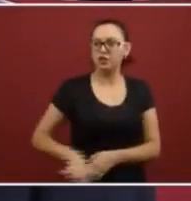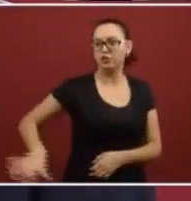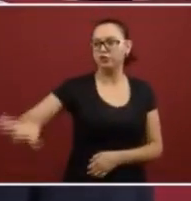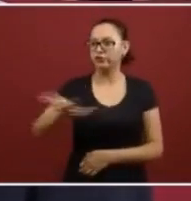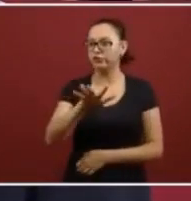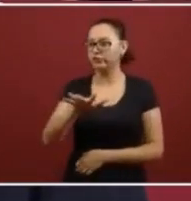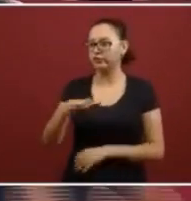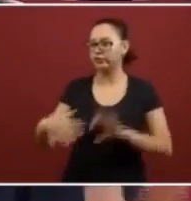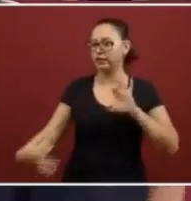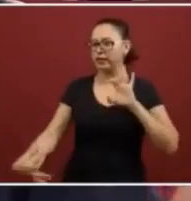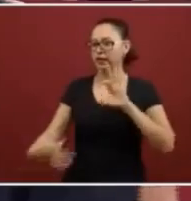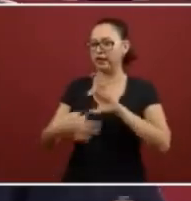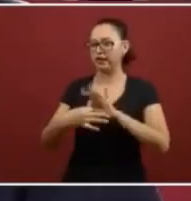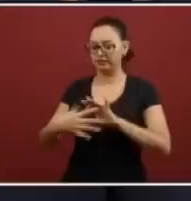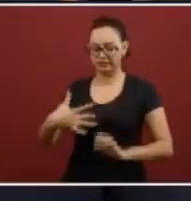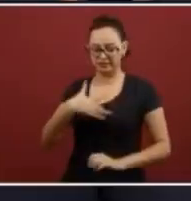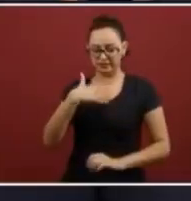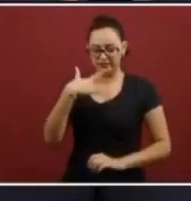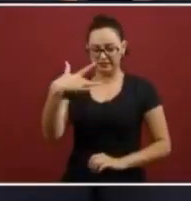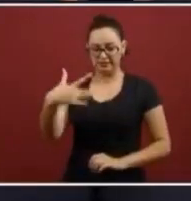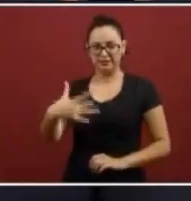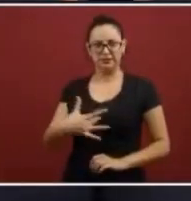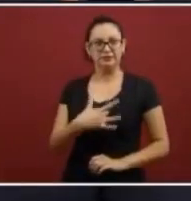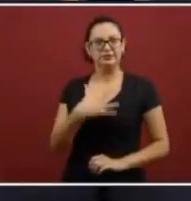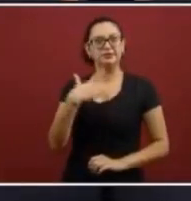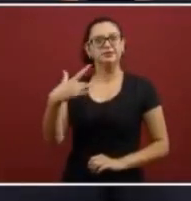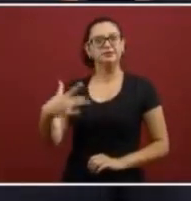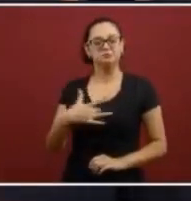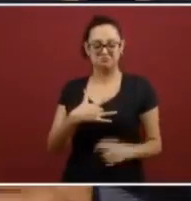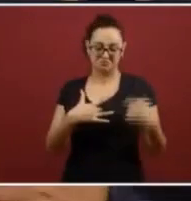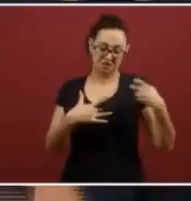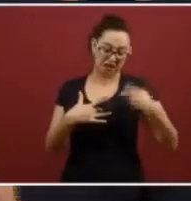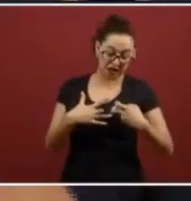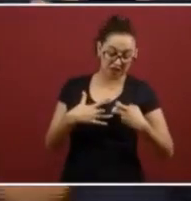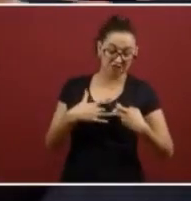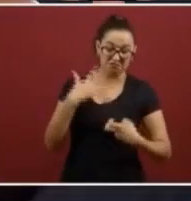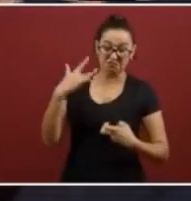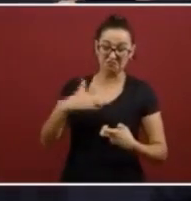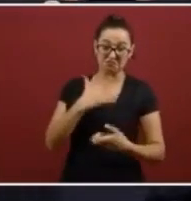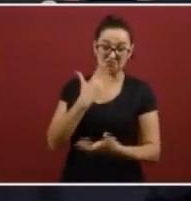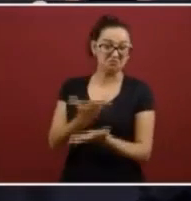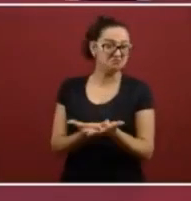had a social Bueno, emotion. falta eso. El que